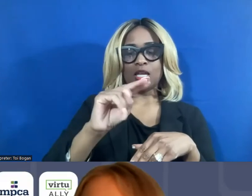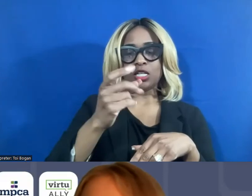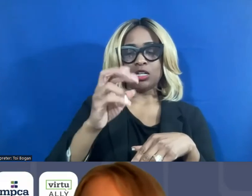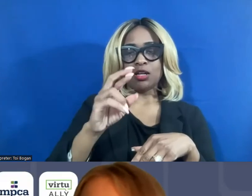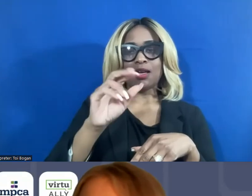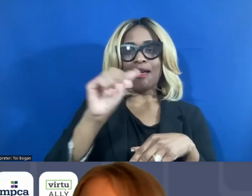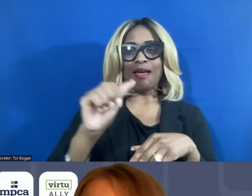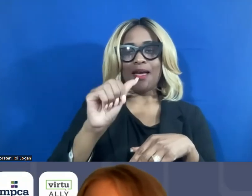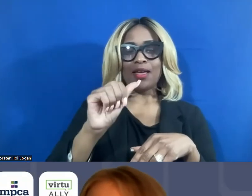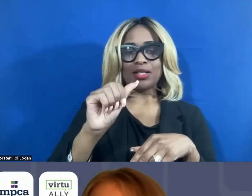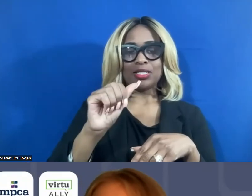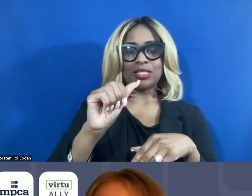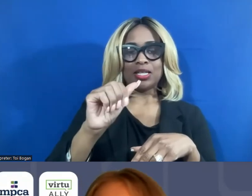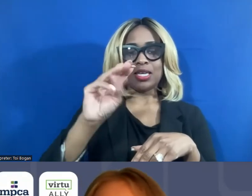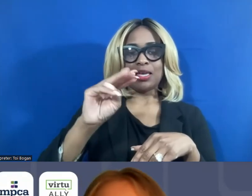jchandler@mpca.net.